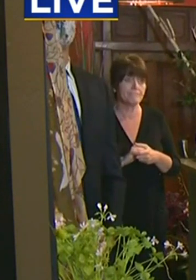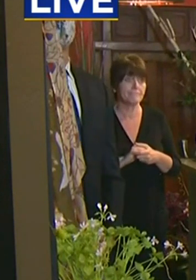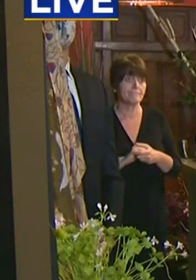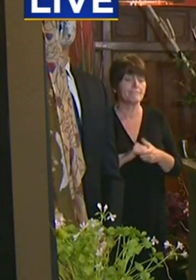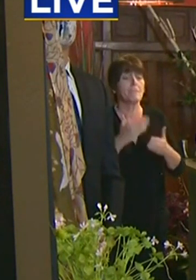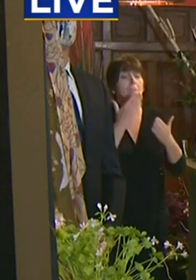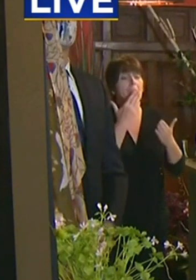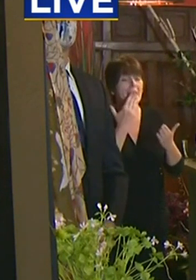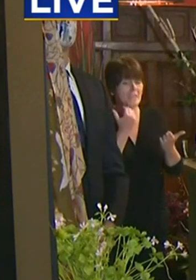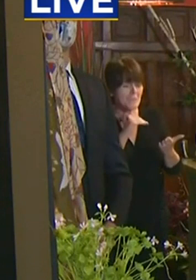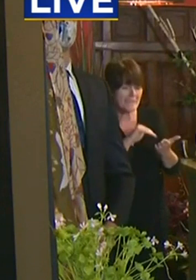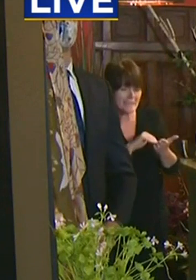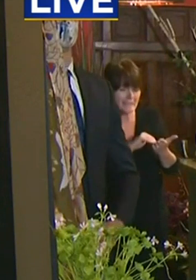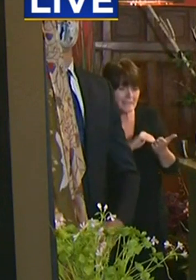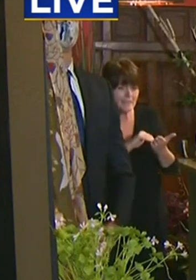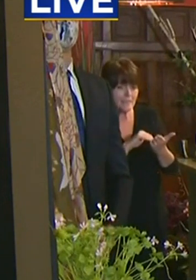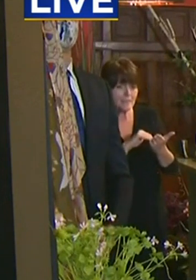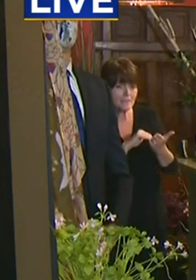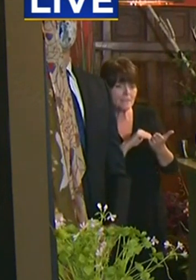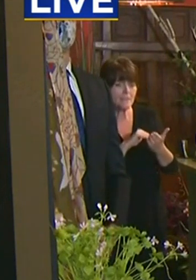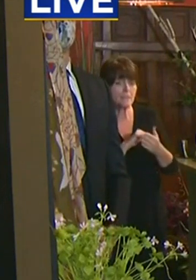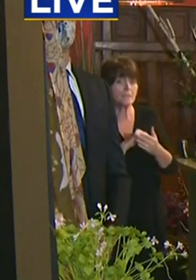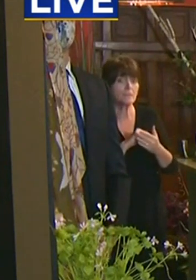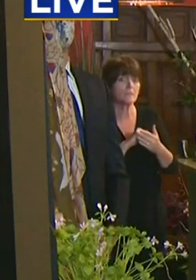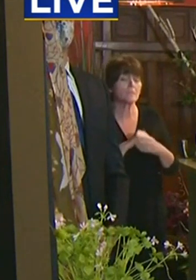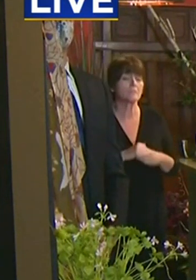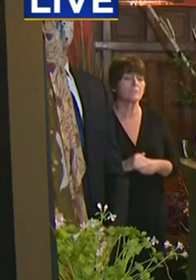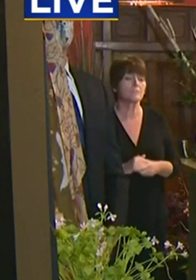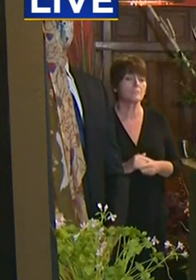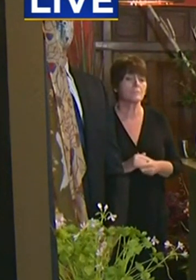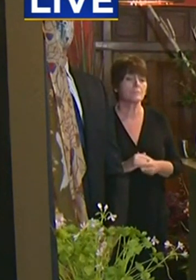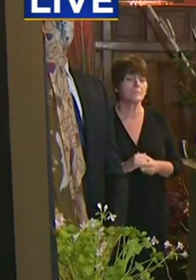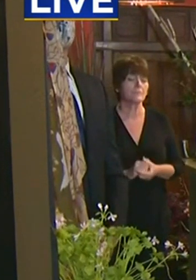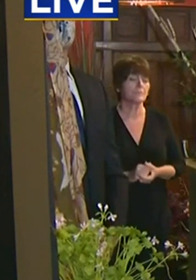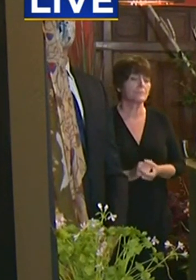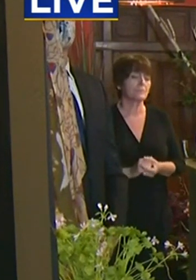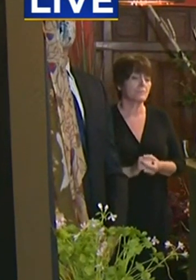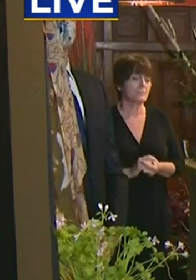thank you again. We'll hang on, answer your questions or any other questions you want to send our way.